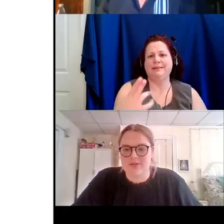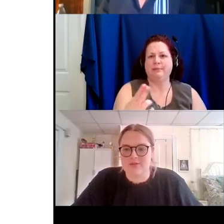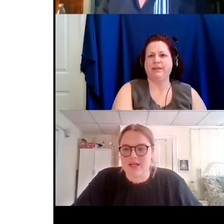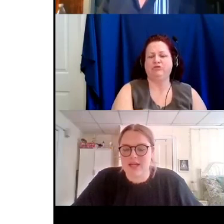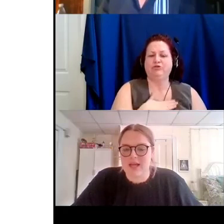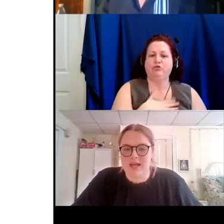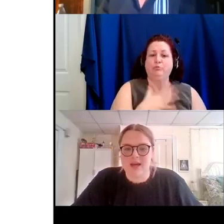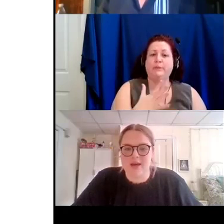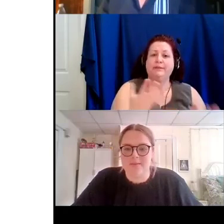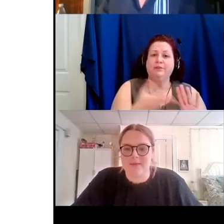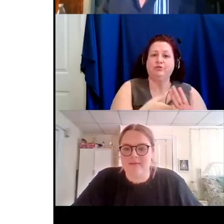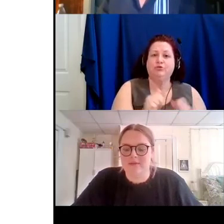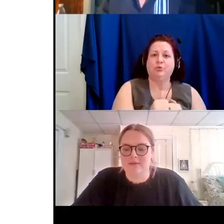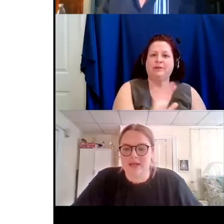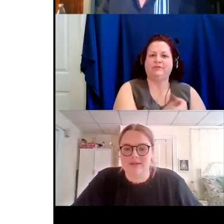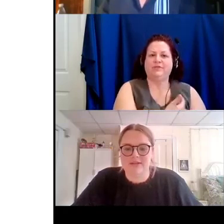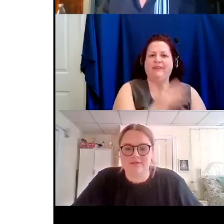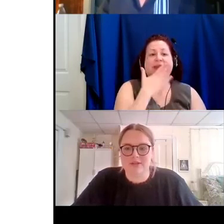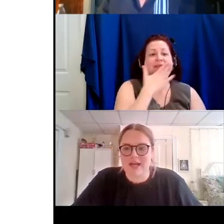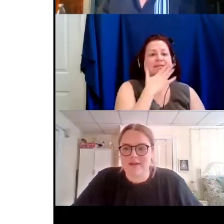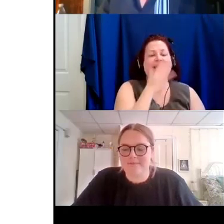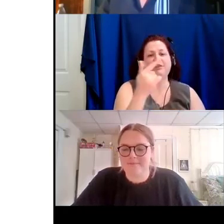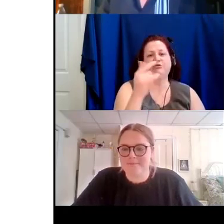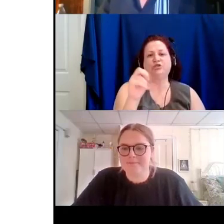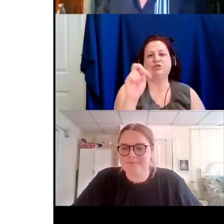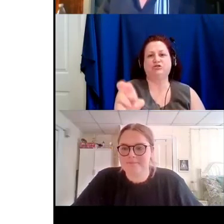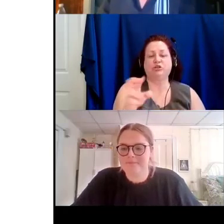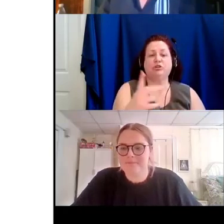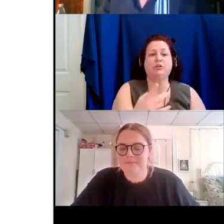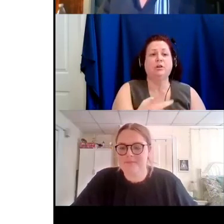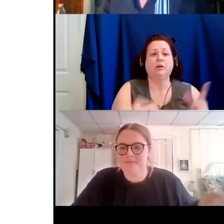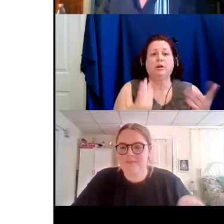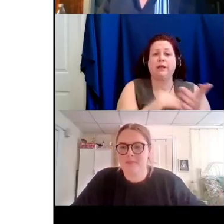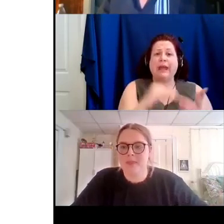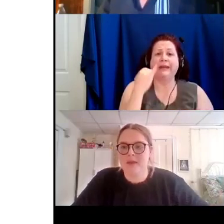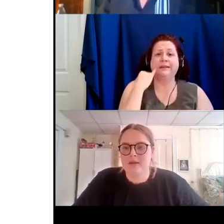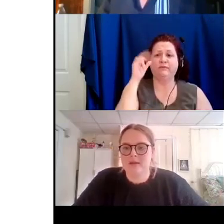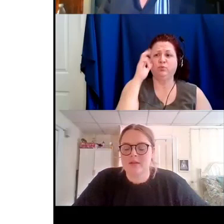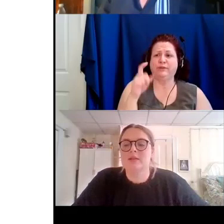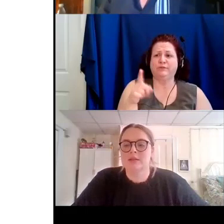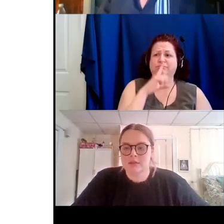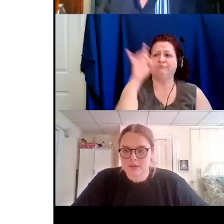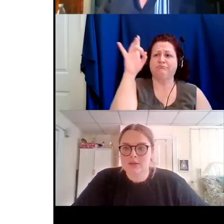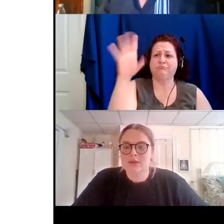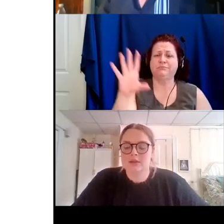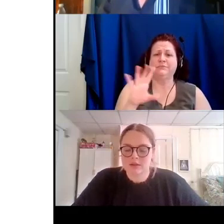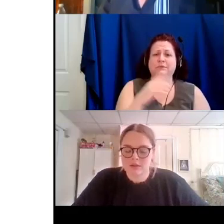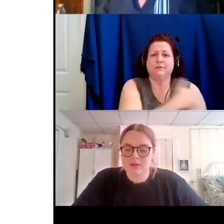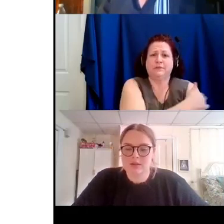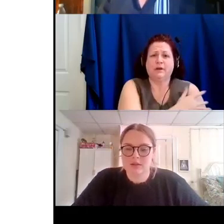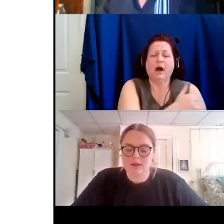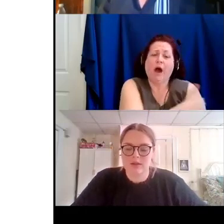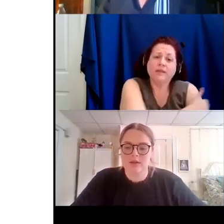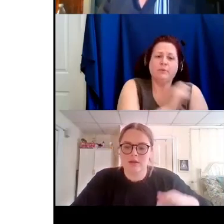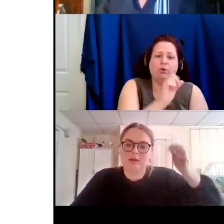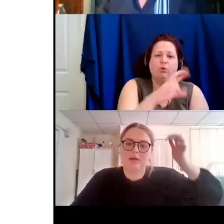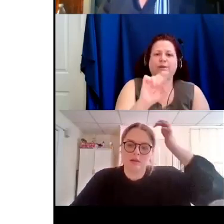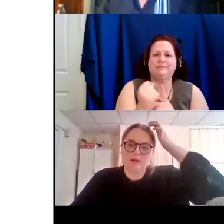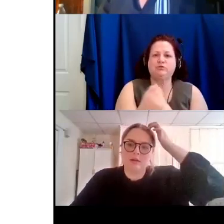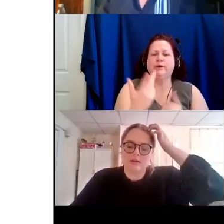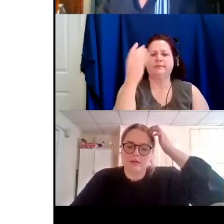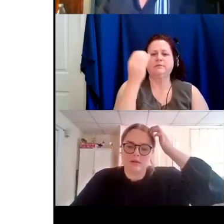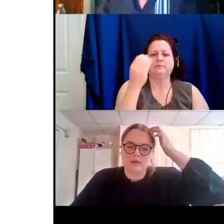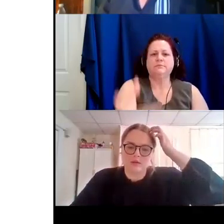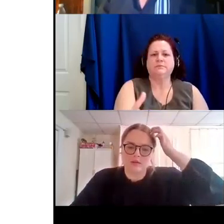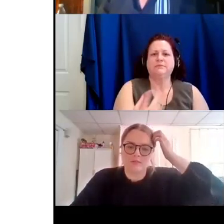us for that training. And thank you, Ginger. And again, if you hear of a particularly bad situation or bad hospital, let DLC aware of it